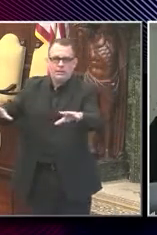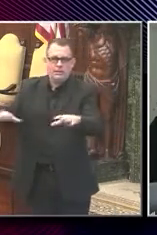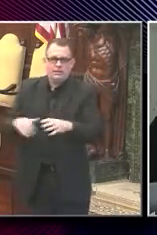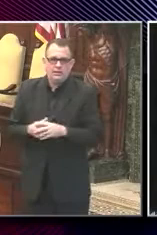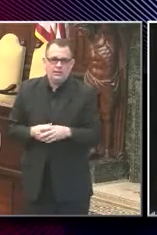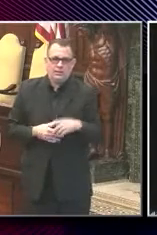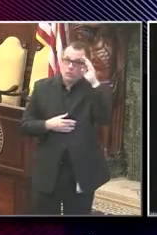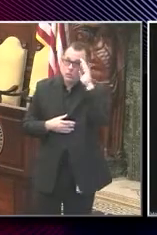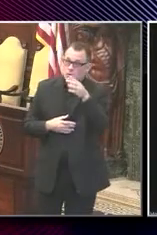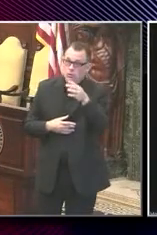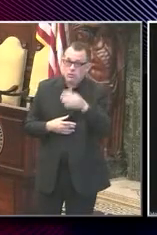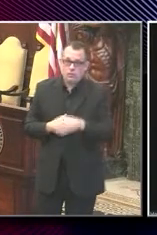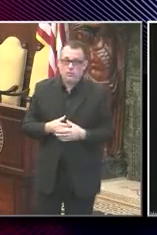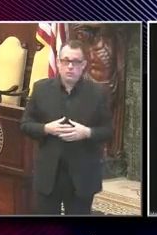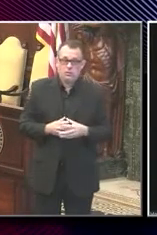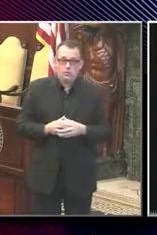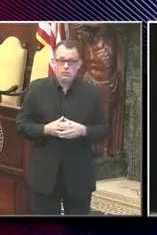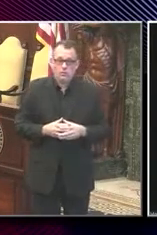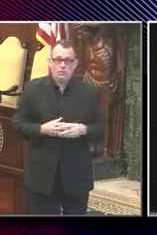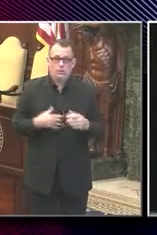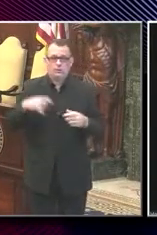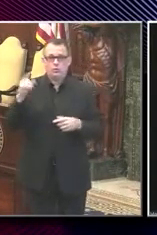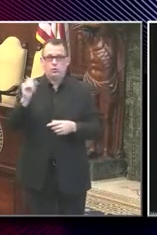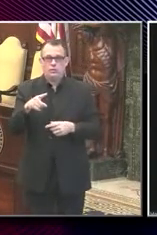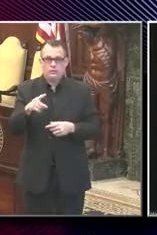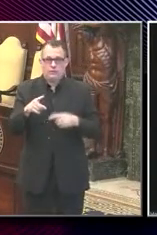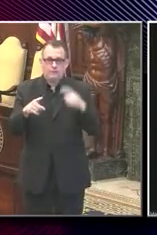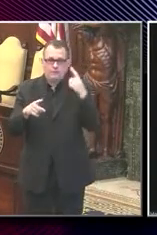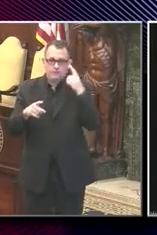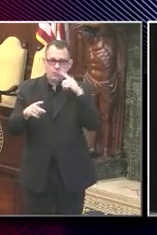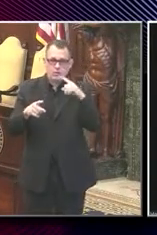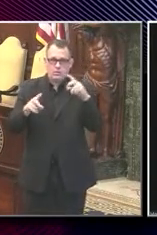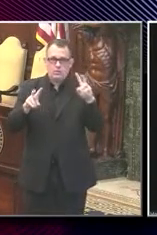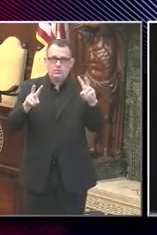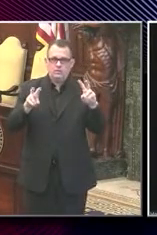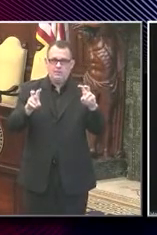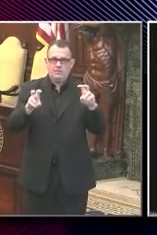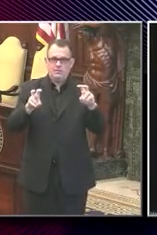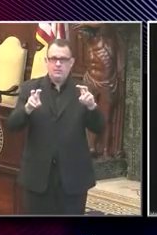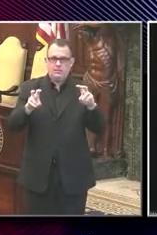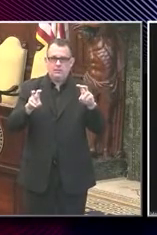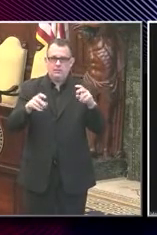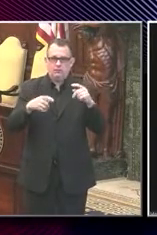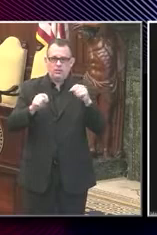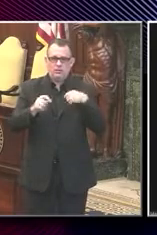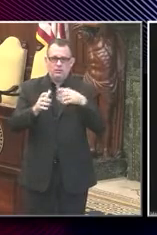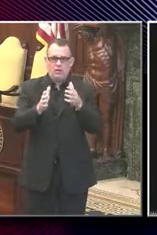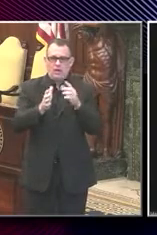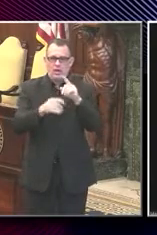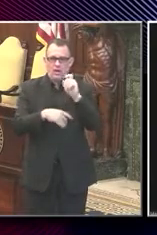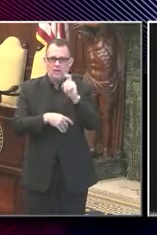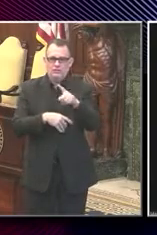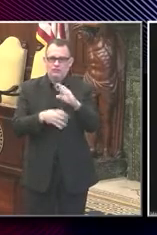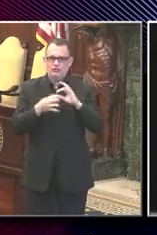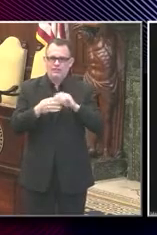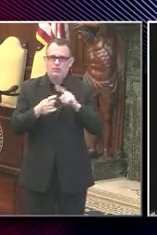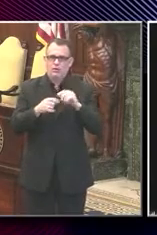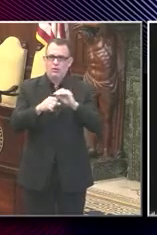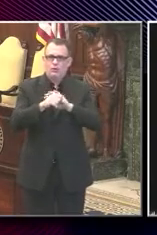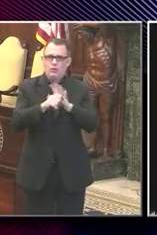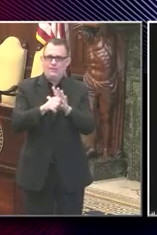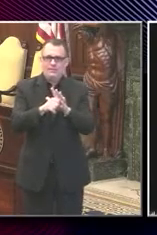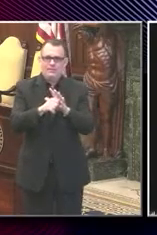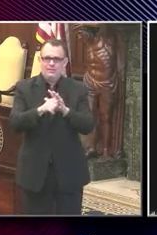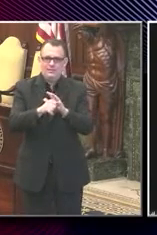www.phila.gov/COVID. Thanks. I had a question, I guess, about different topics, but I'll try to ask this about in relation to COVID with the